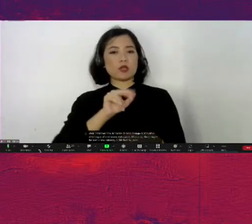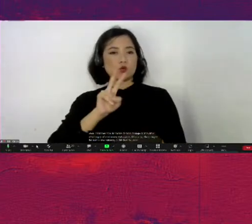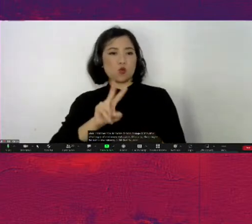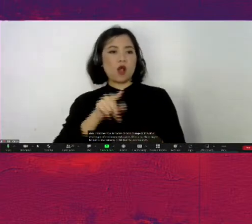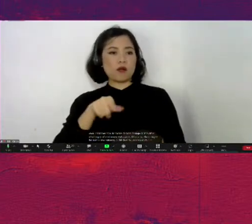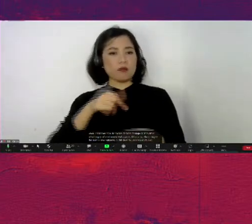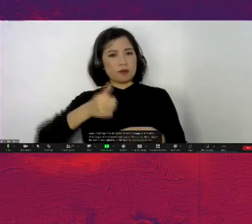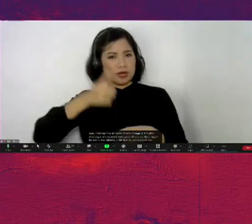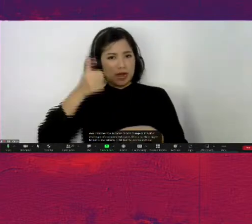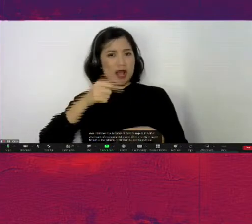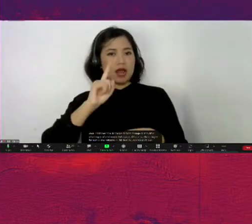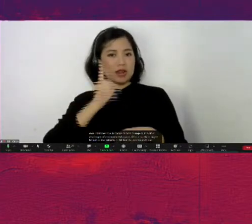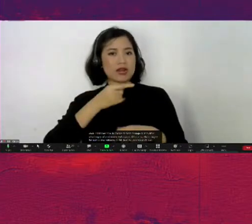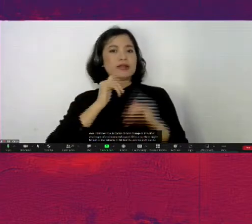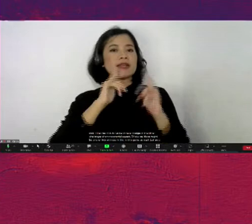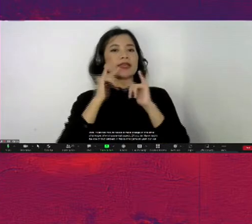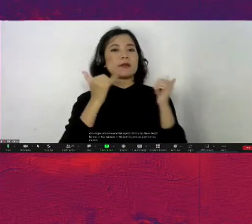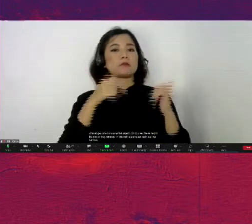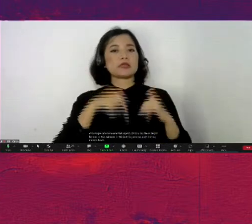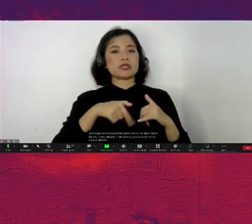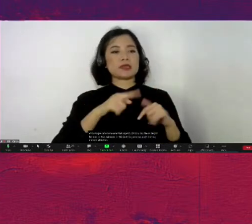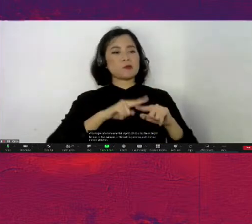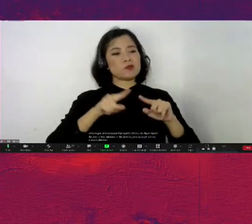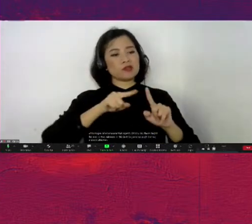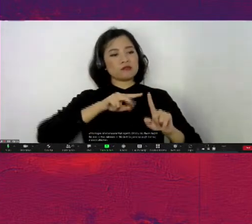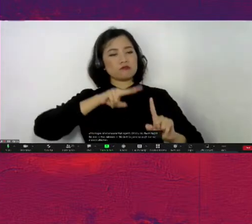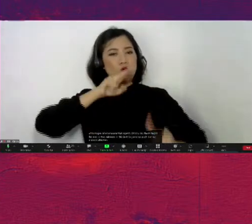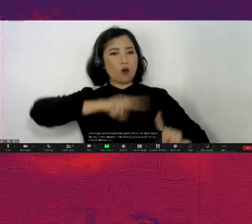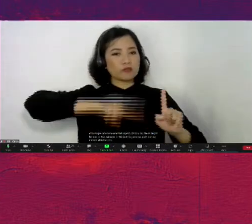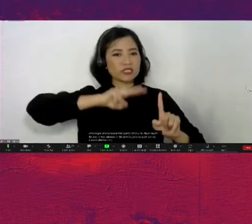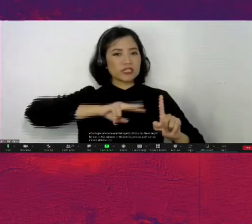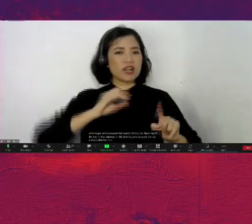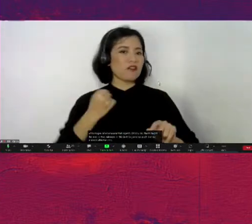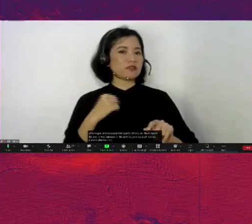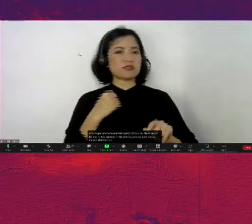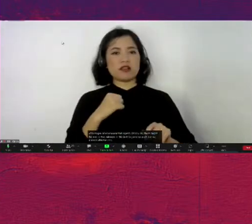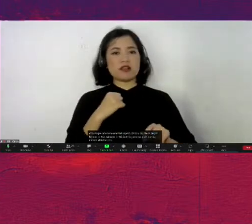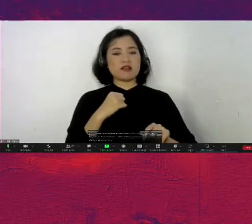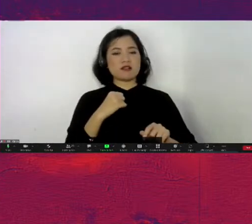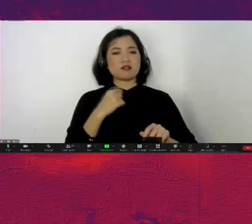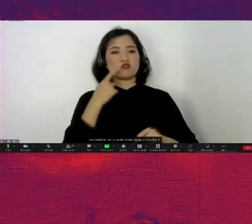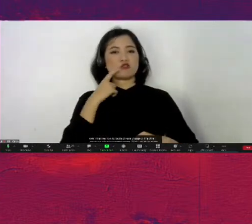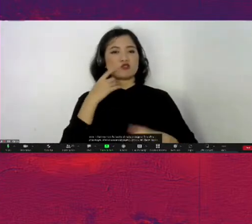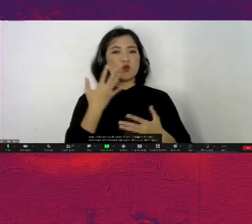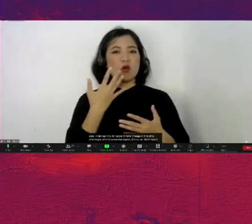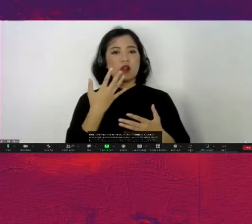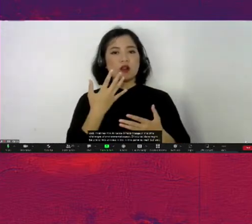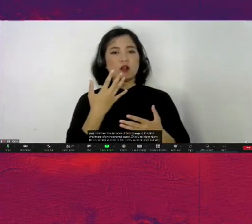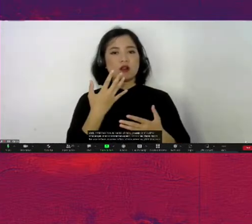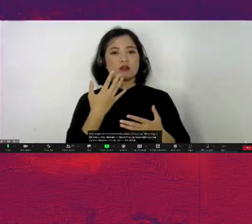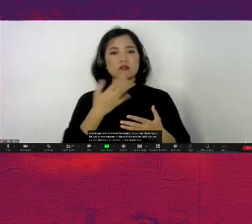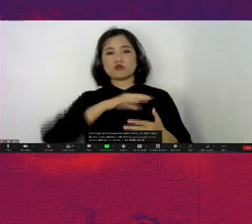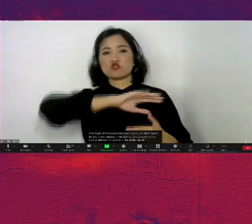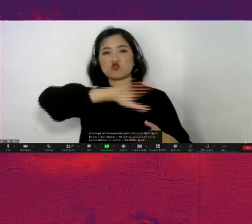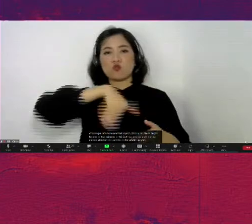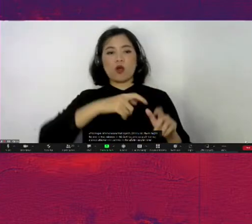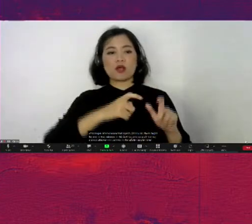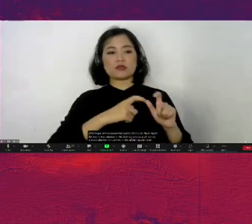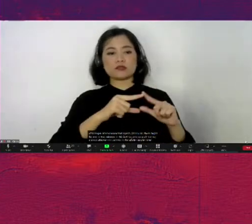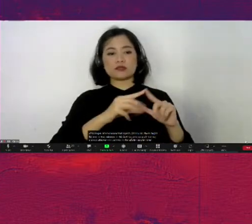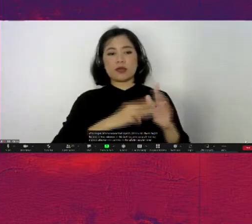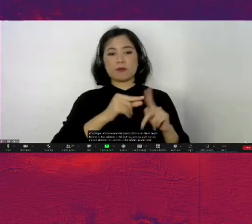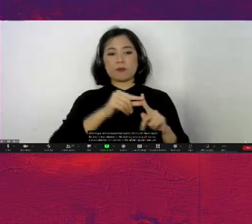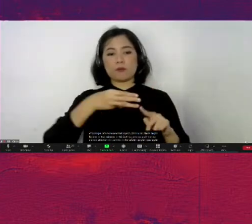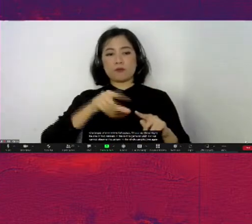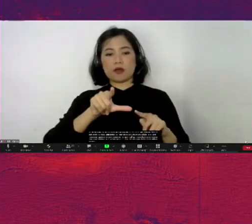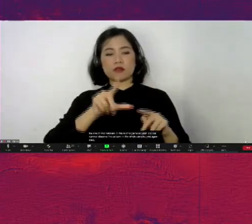but we cannot observe the pattern in the whole samples. Yeah. Okay,